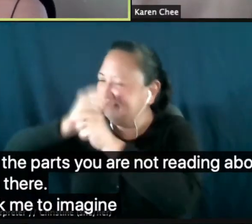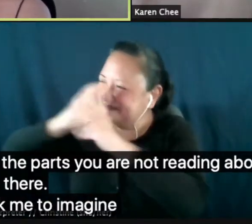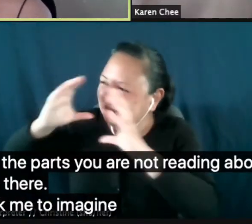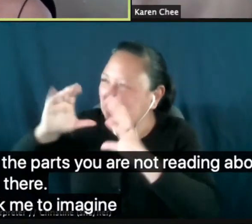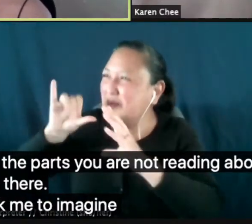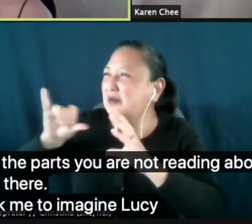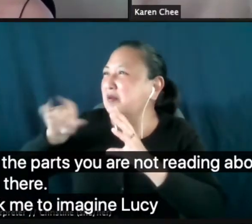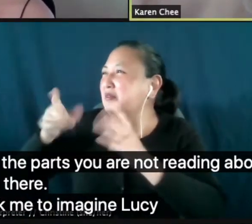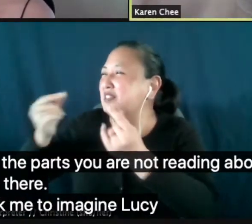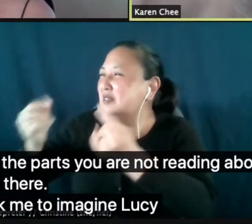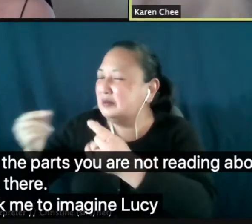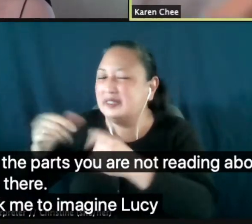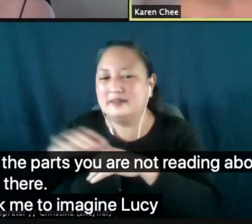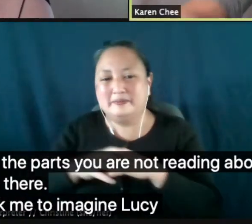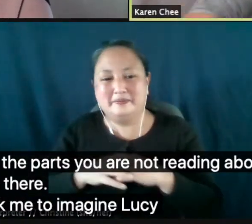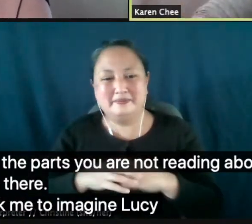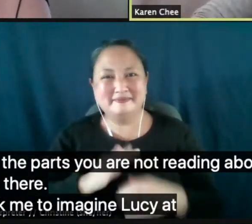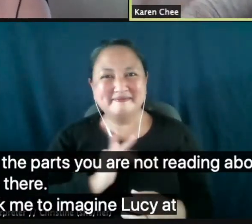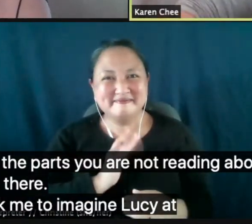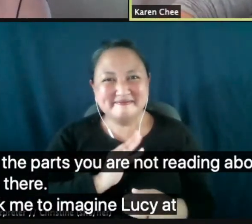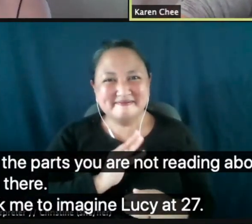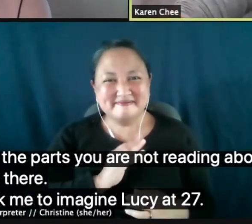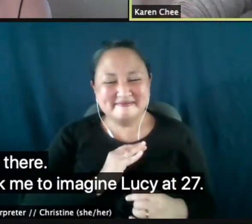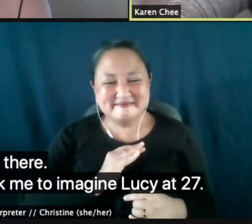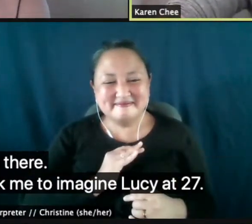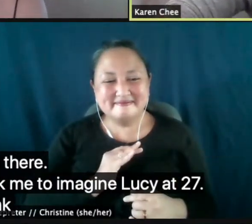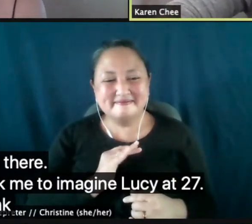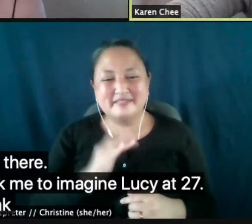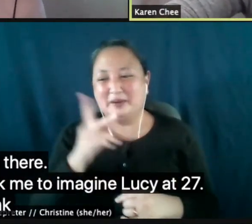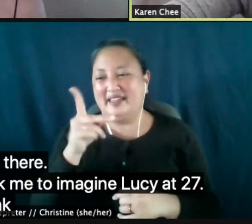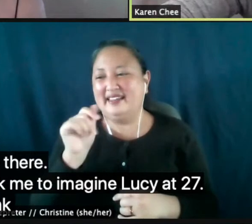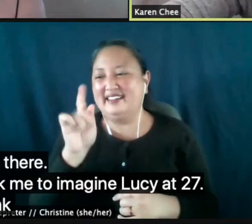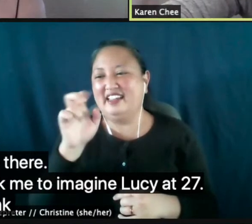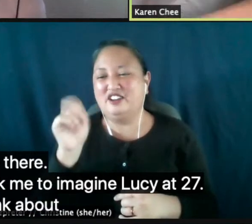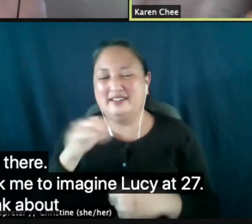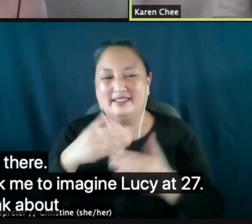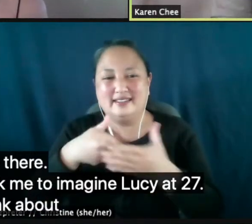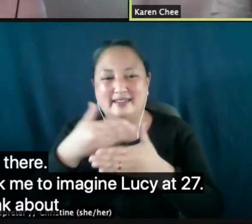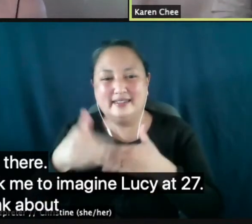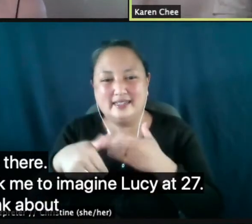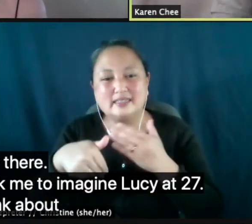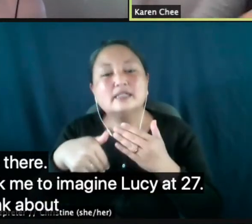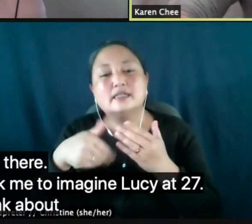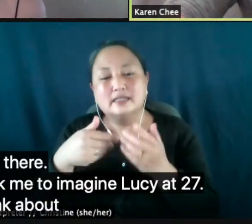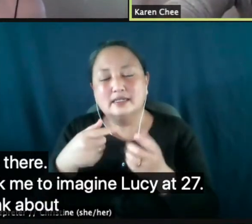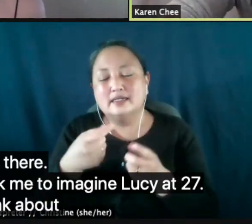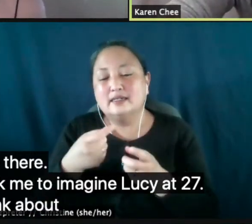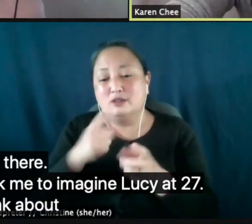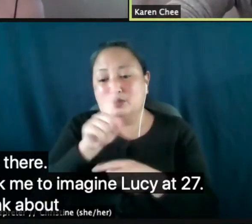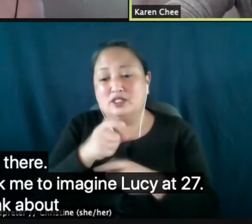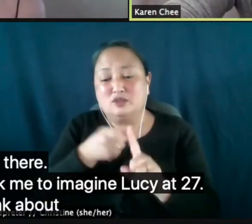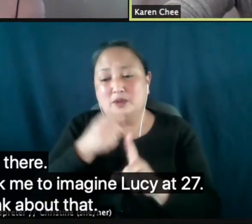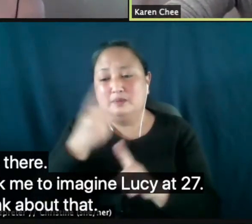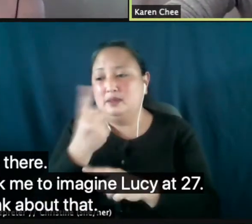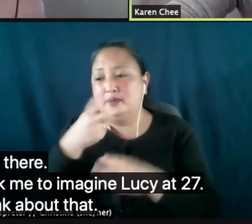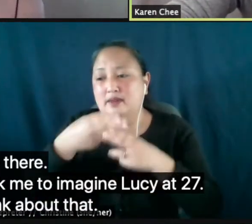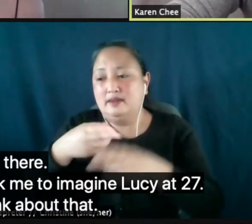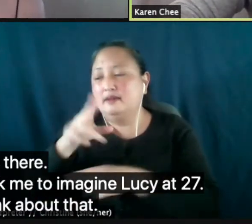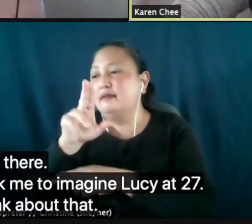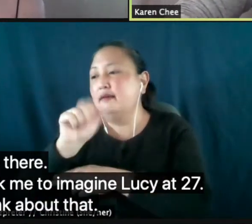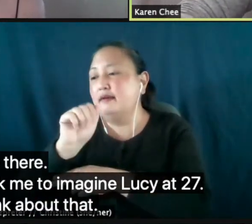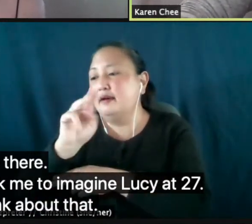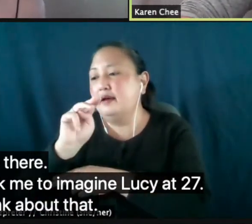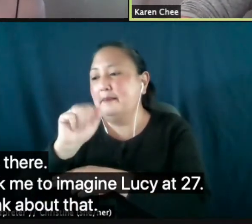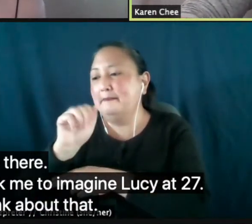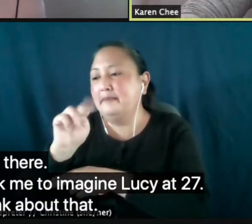yeah. That's so cool. Okay, the next question is from someone named Amanda, and it is: are there